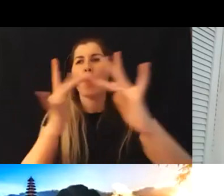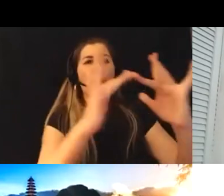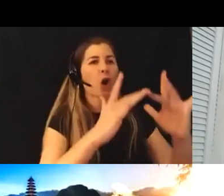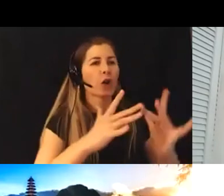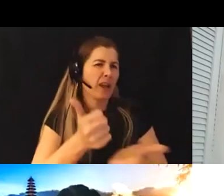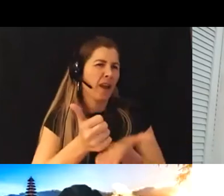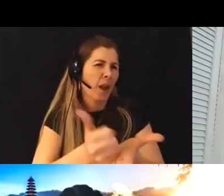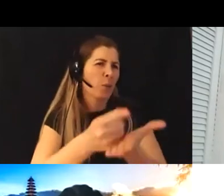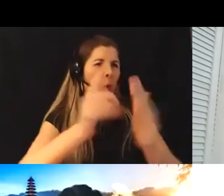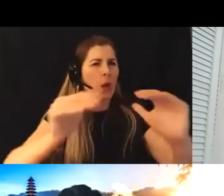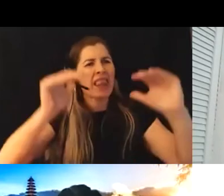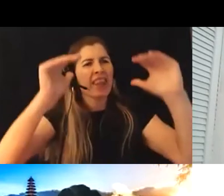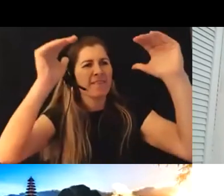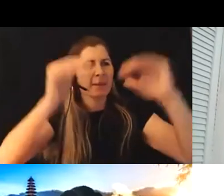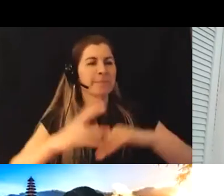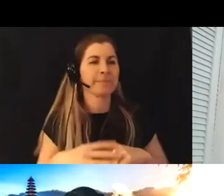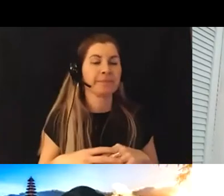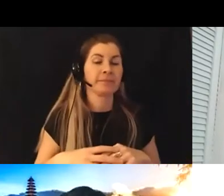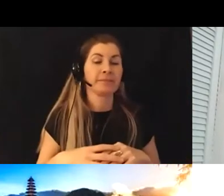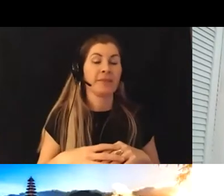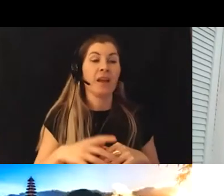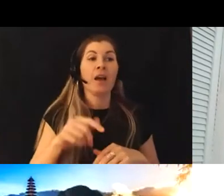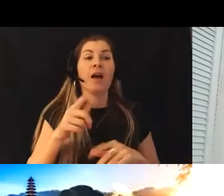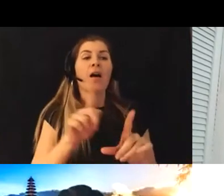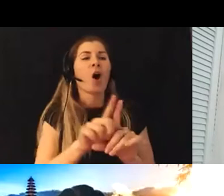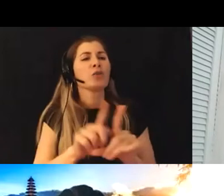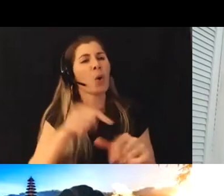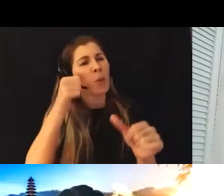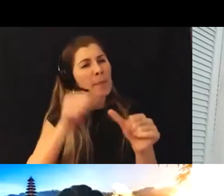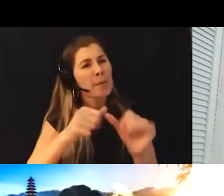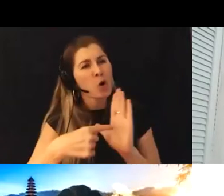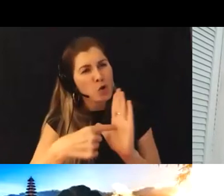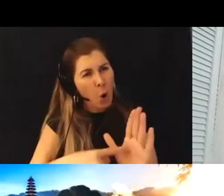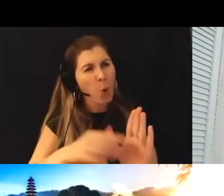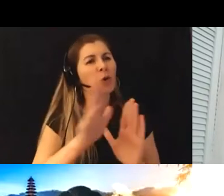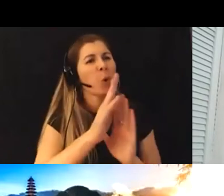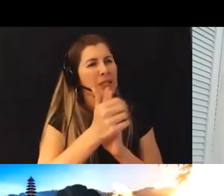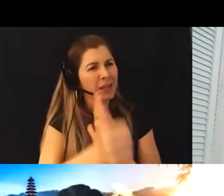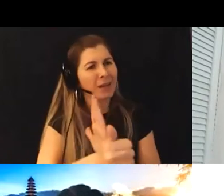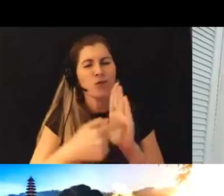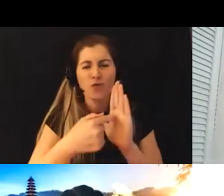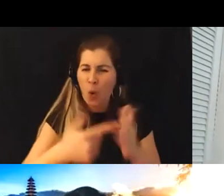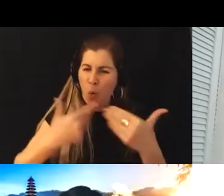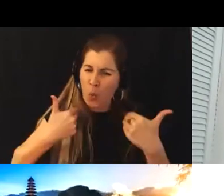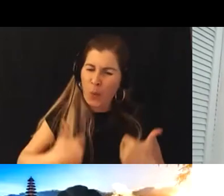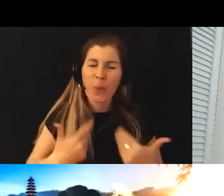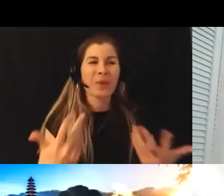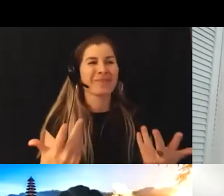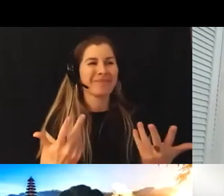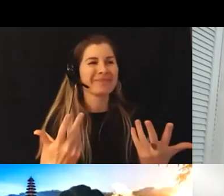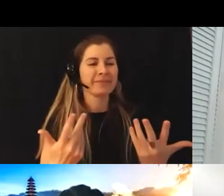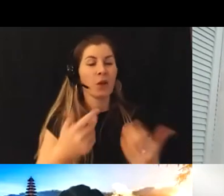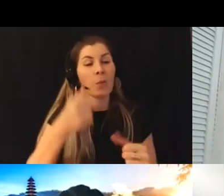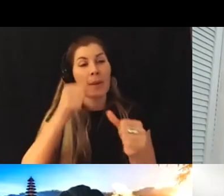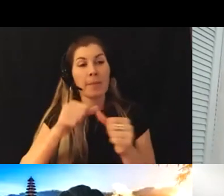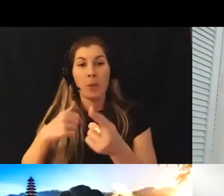each other up. And the other thing I would say is advocate for yourself, teaching artist. We have also on our site, under the resources, a pay